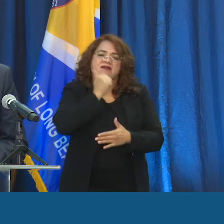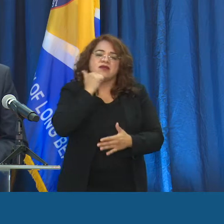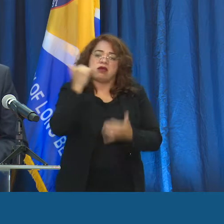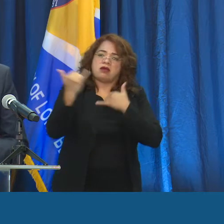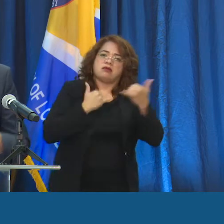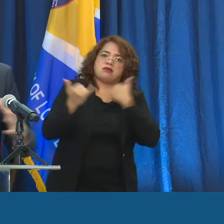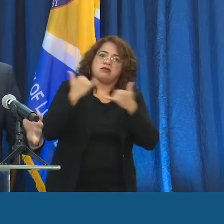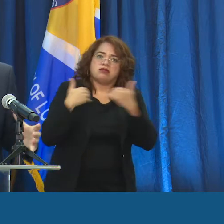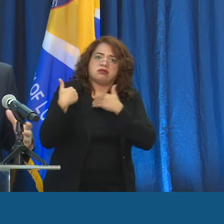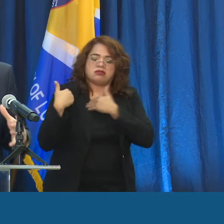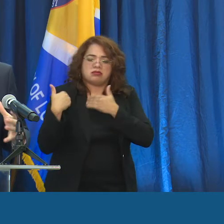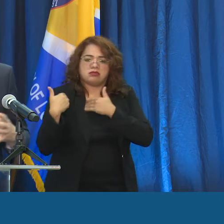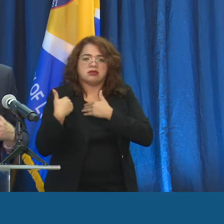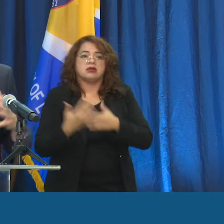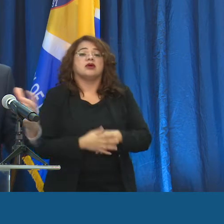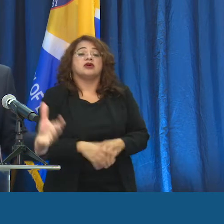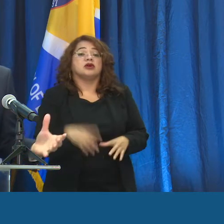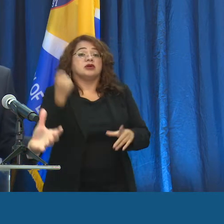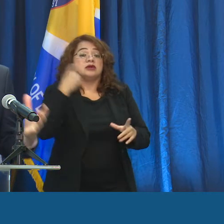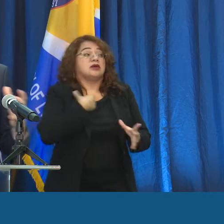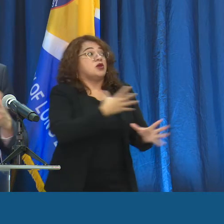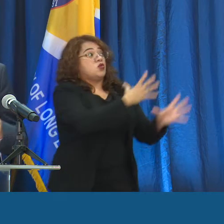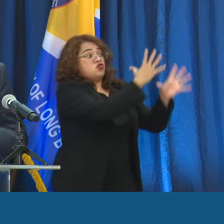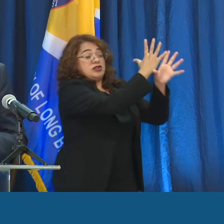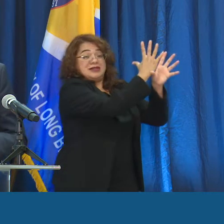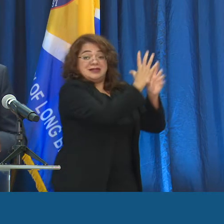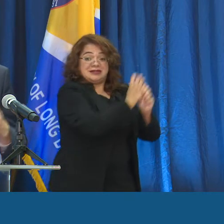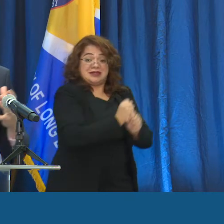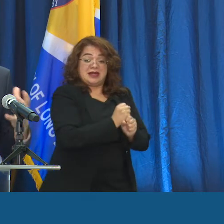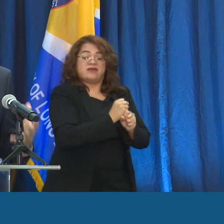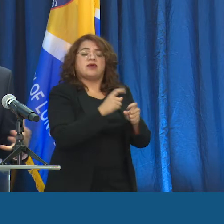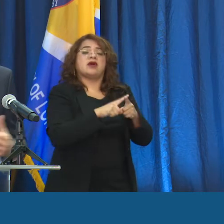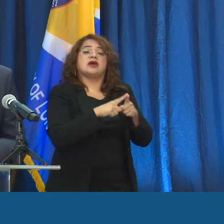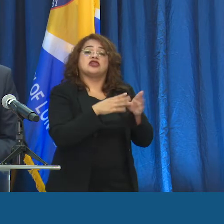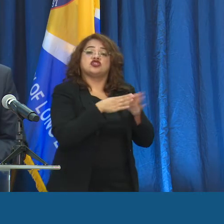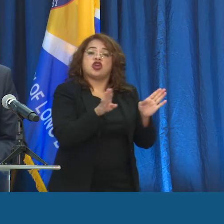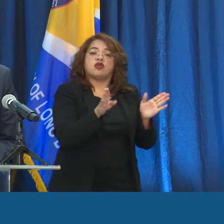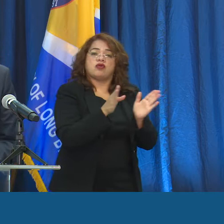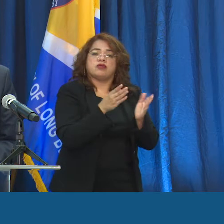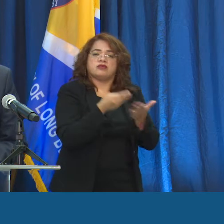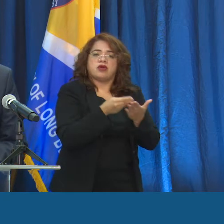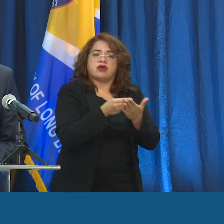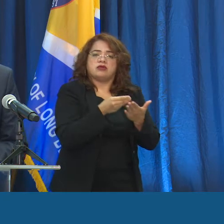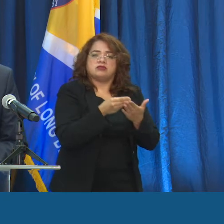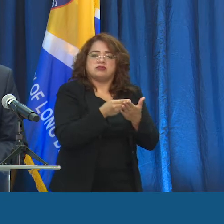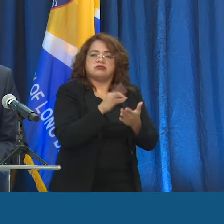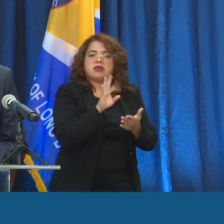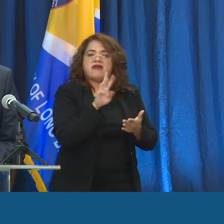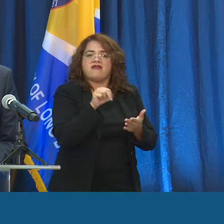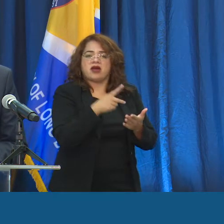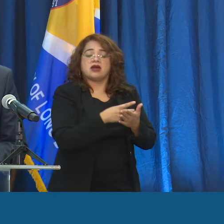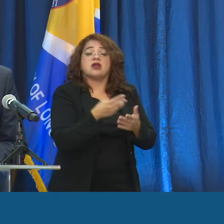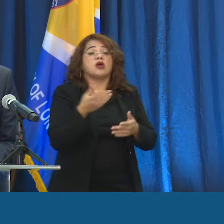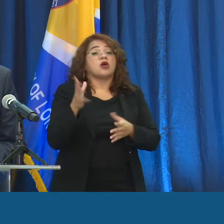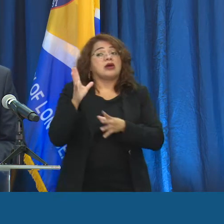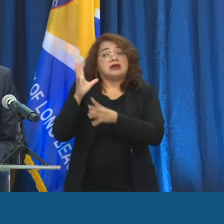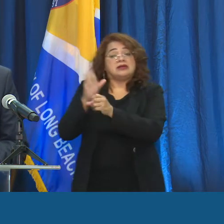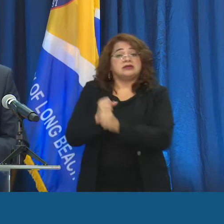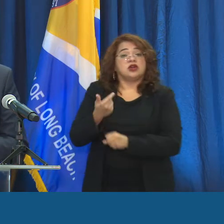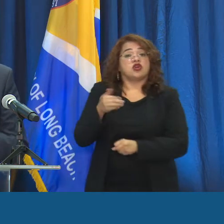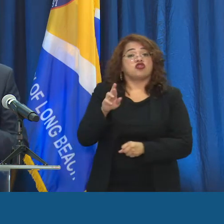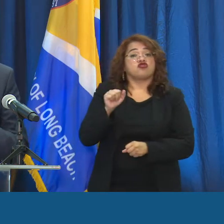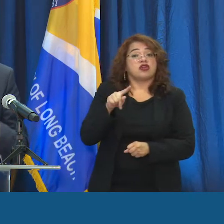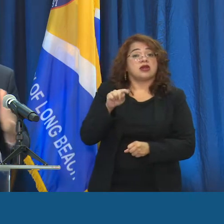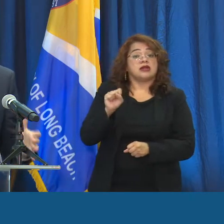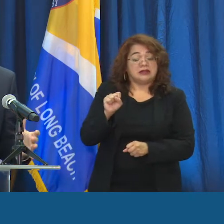So when we total the money we've received and we've spent either out of our general fund or our grants, it will be over